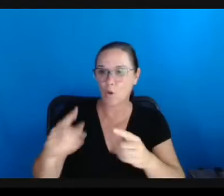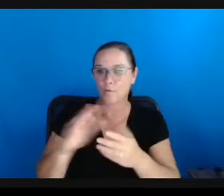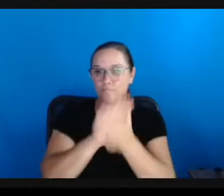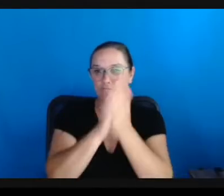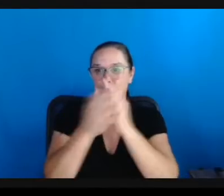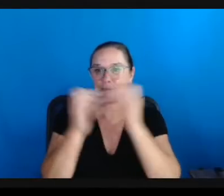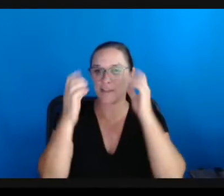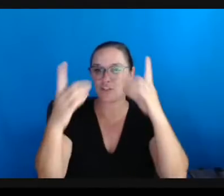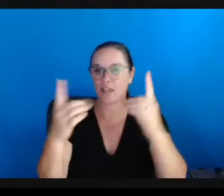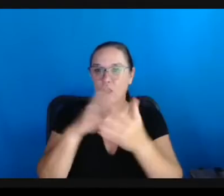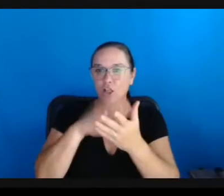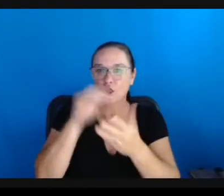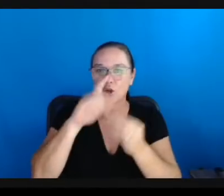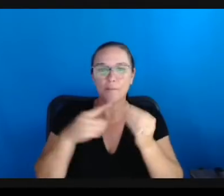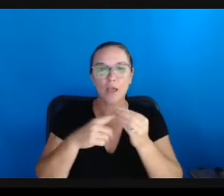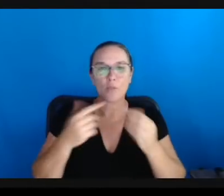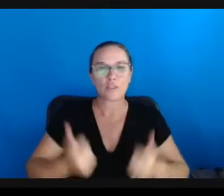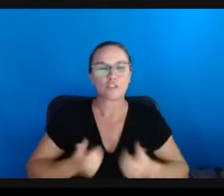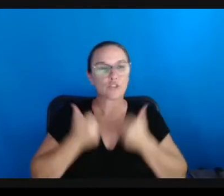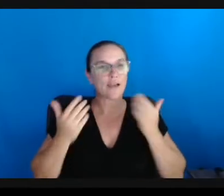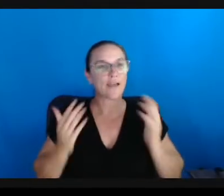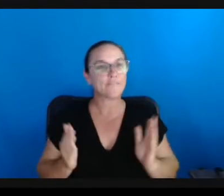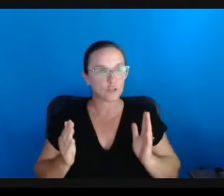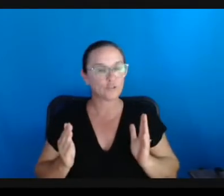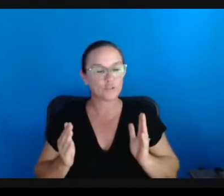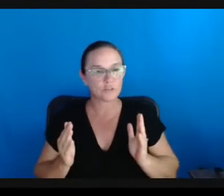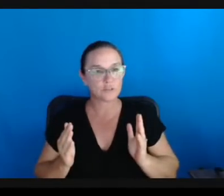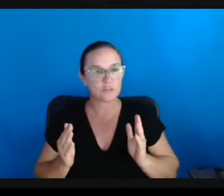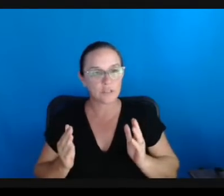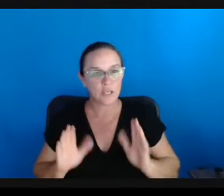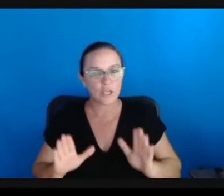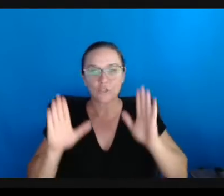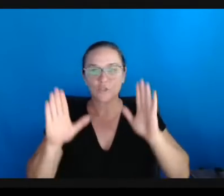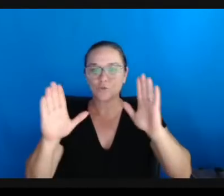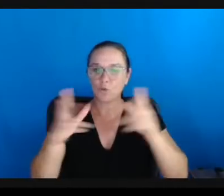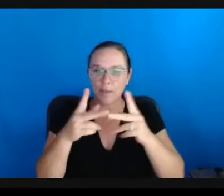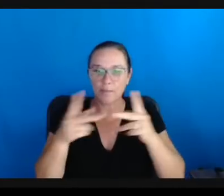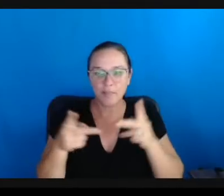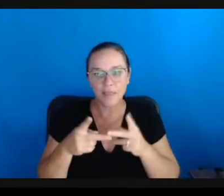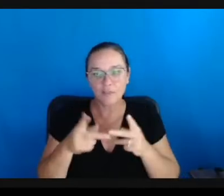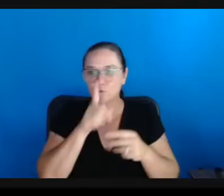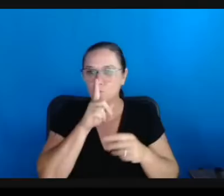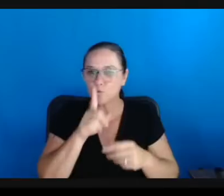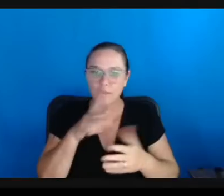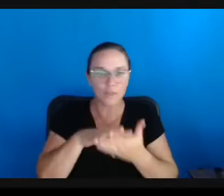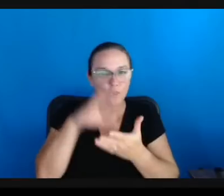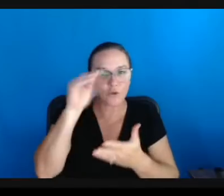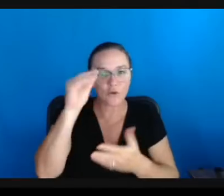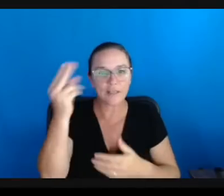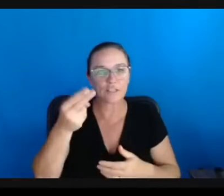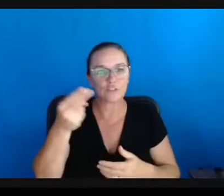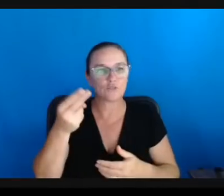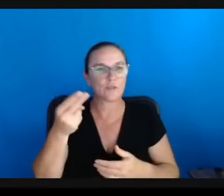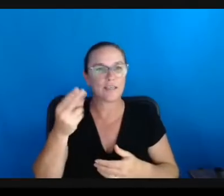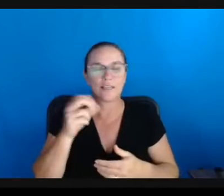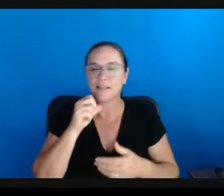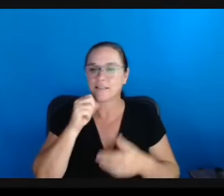of the survivors. It's a great place to truly learn about some history that doesn't get